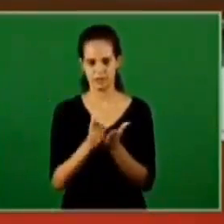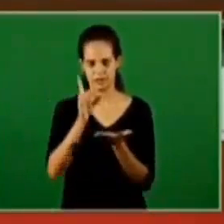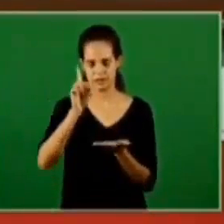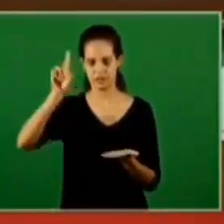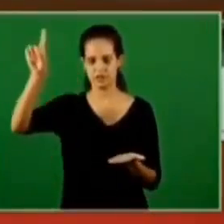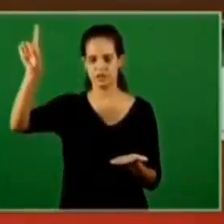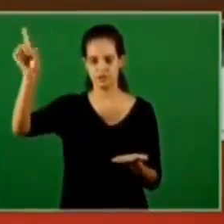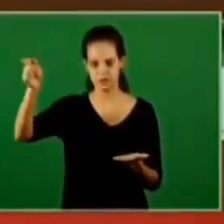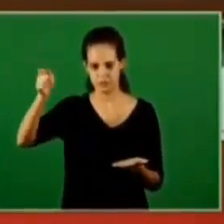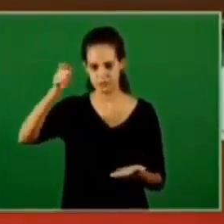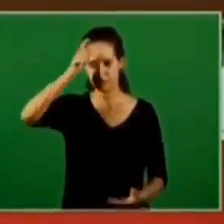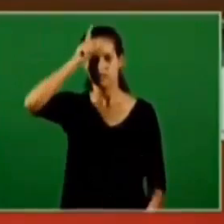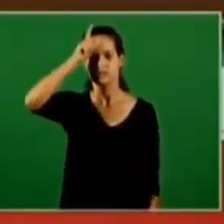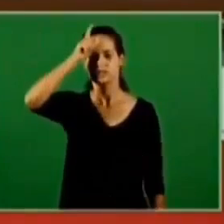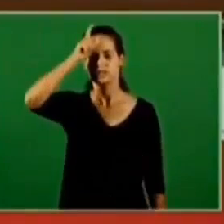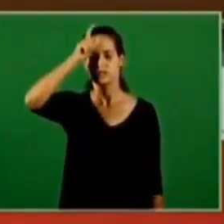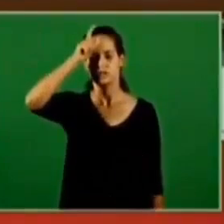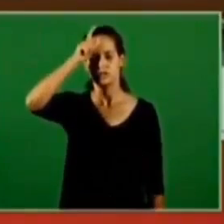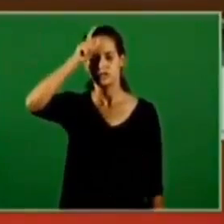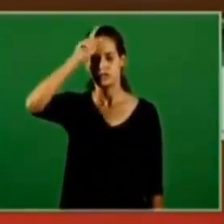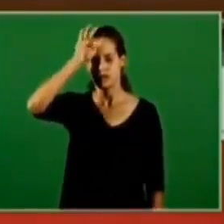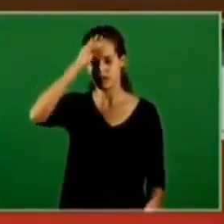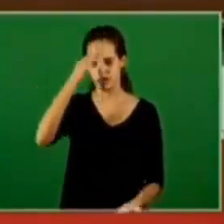Faith, war and inspiration,